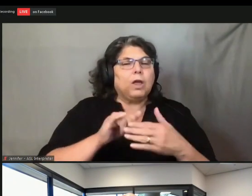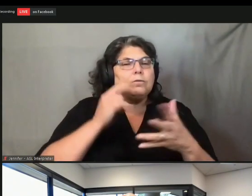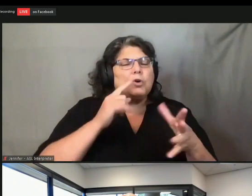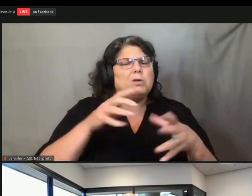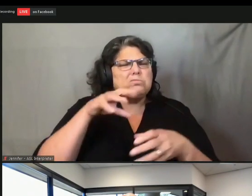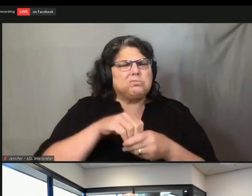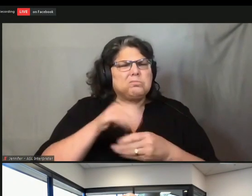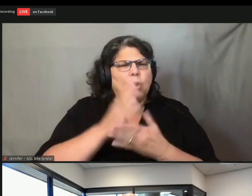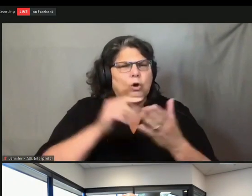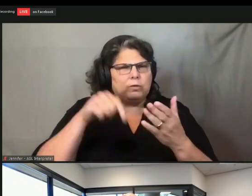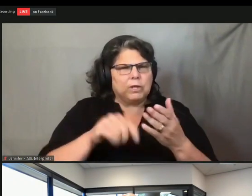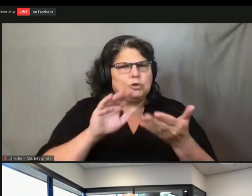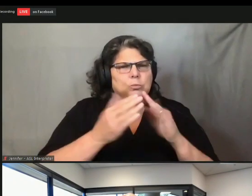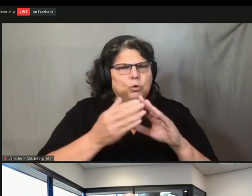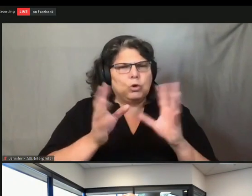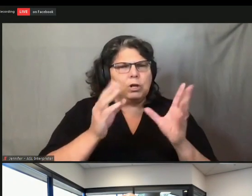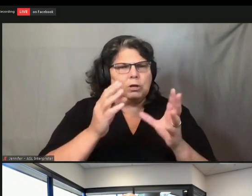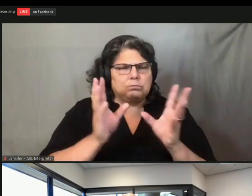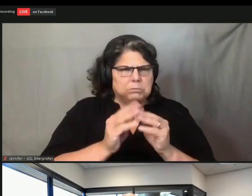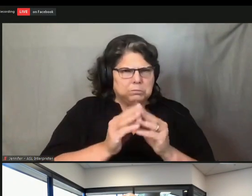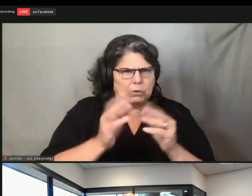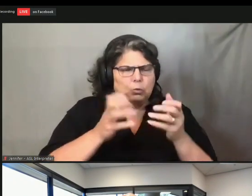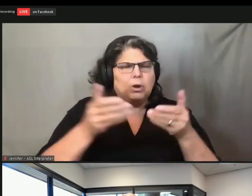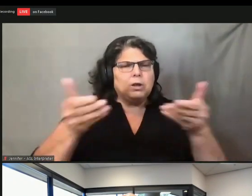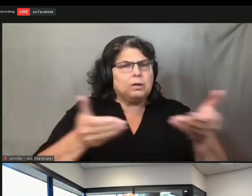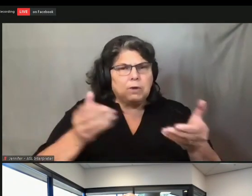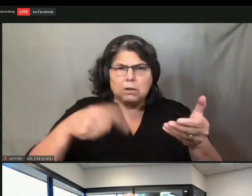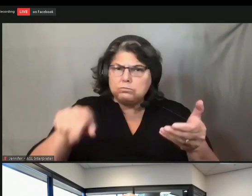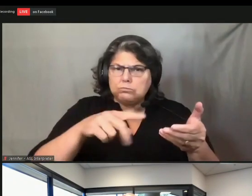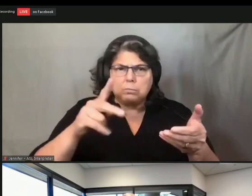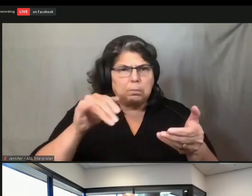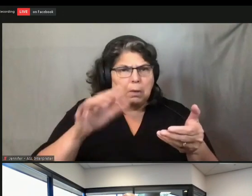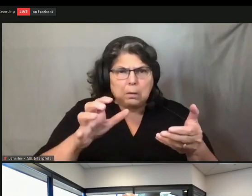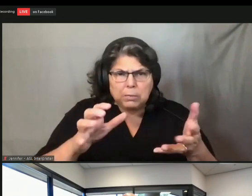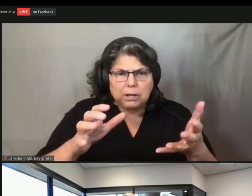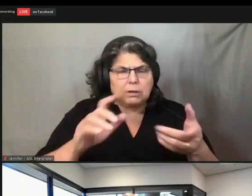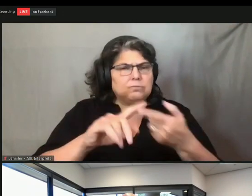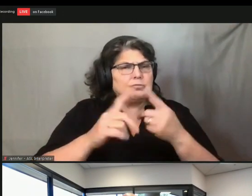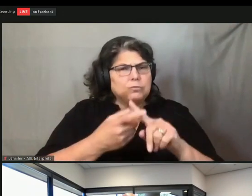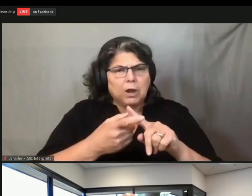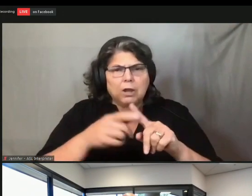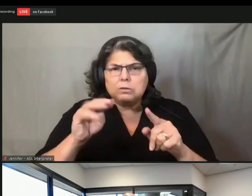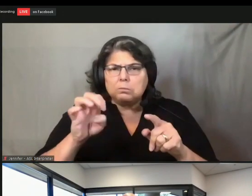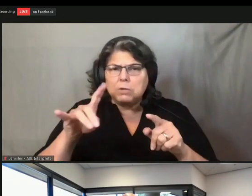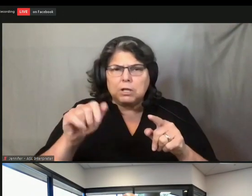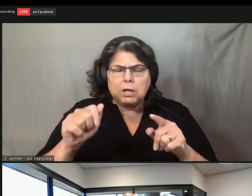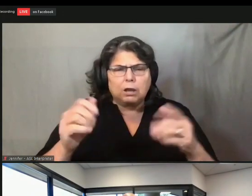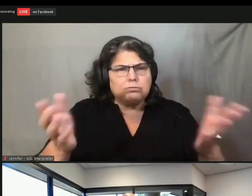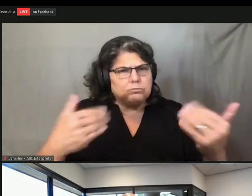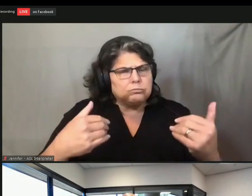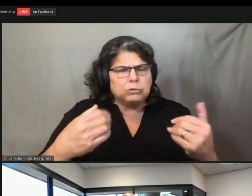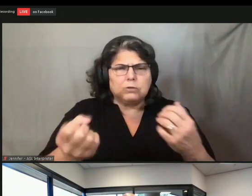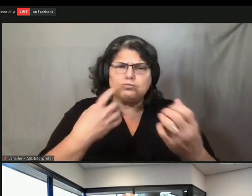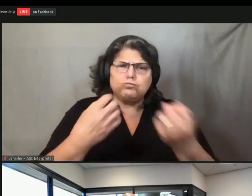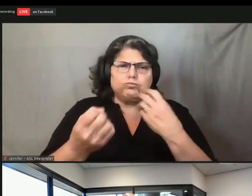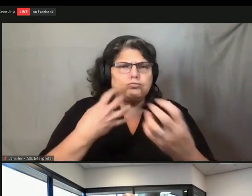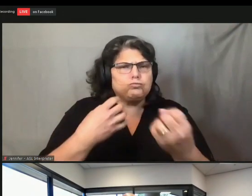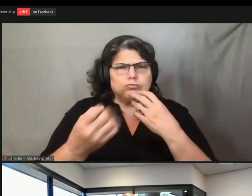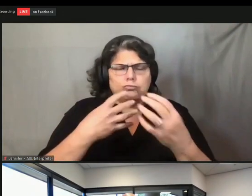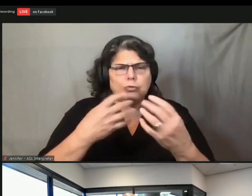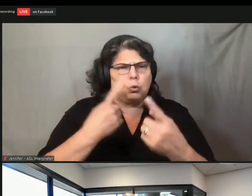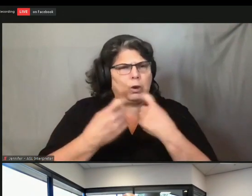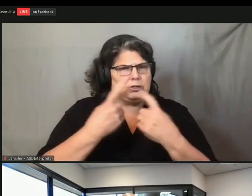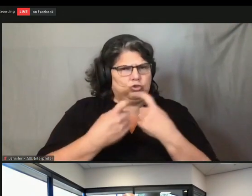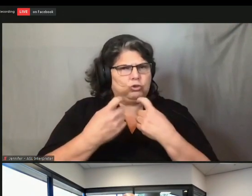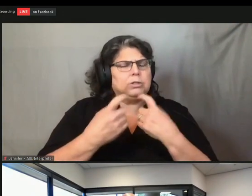briefing, we want to invite members of the public as well as our friends in the media to submit questions for our